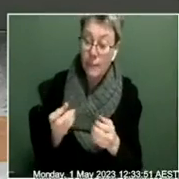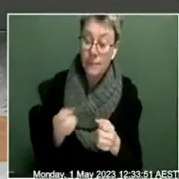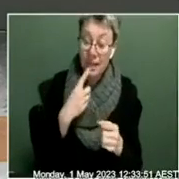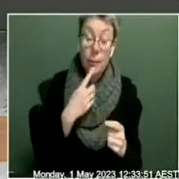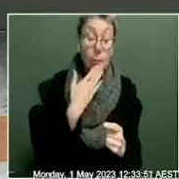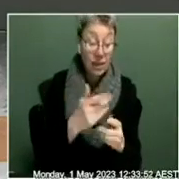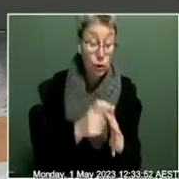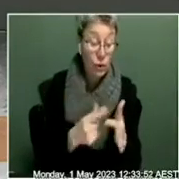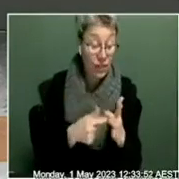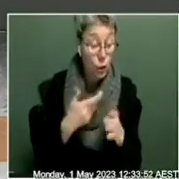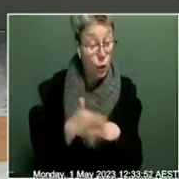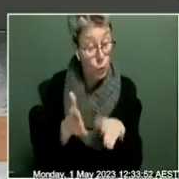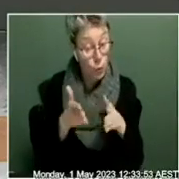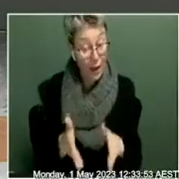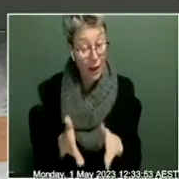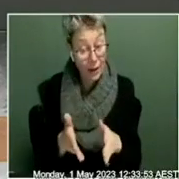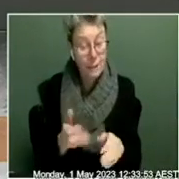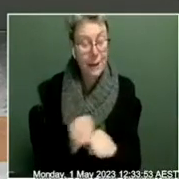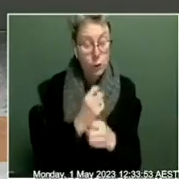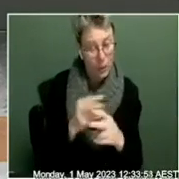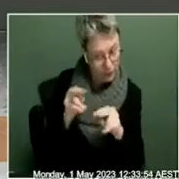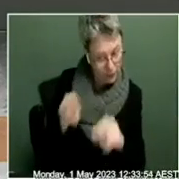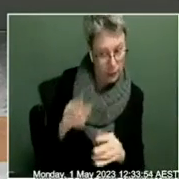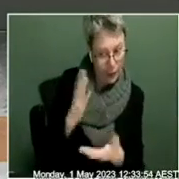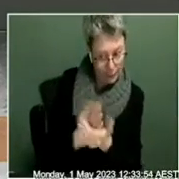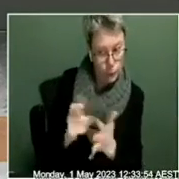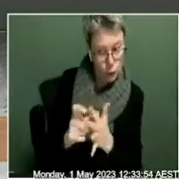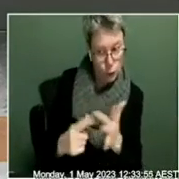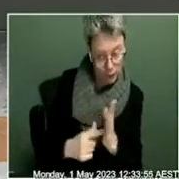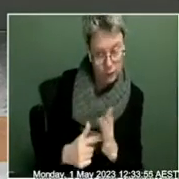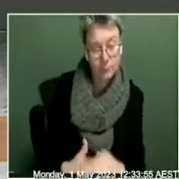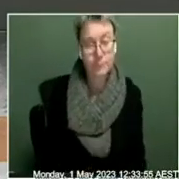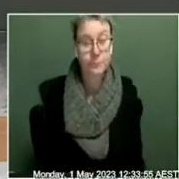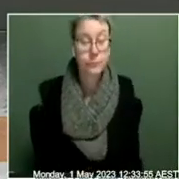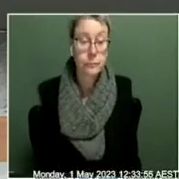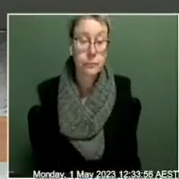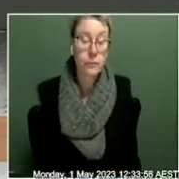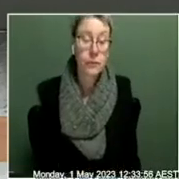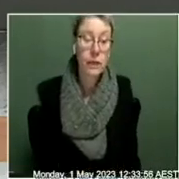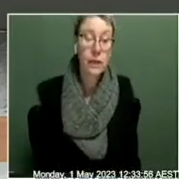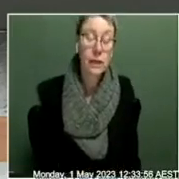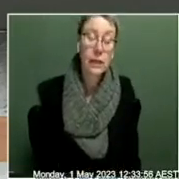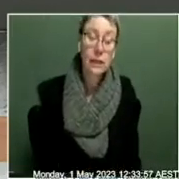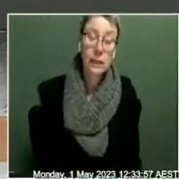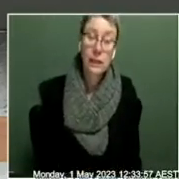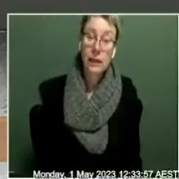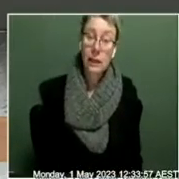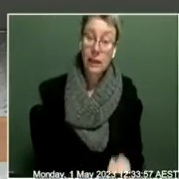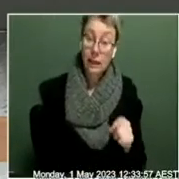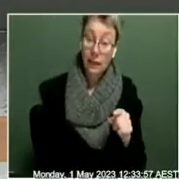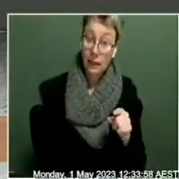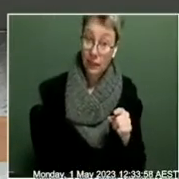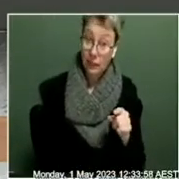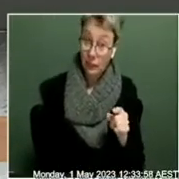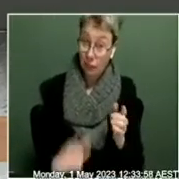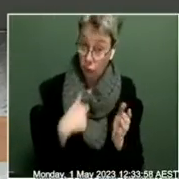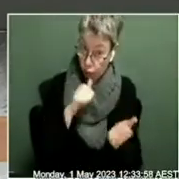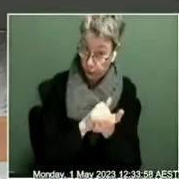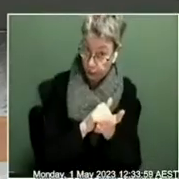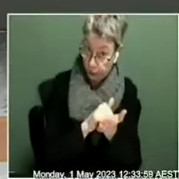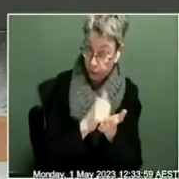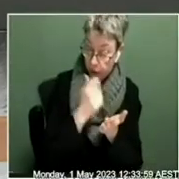is it right that at the moment Justice Health is scoping the design